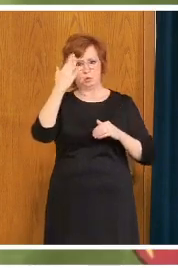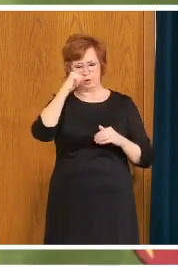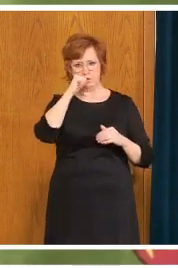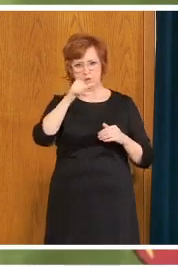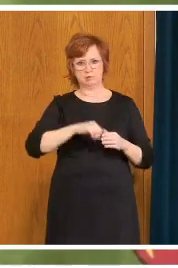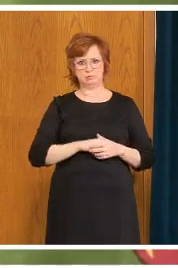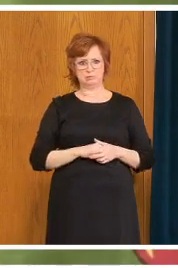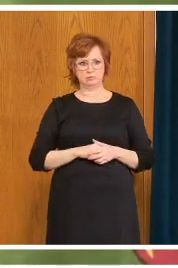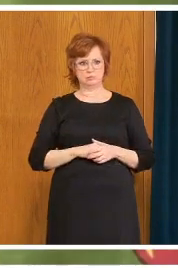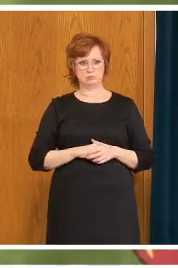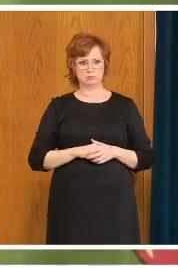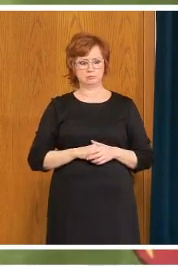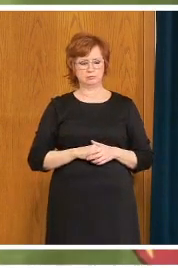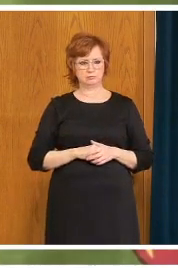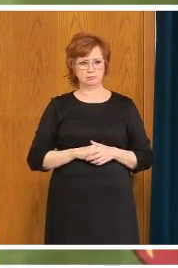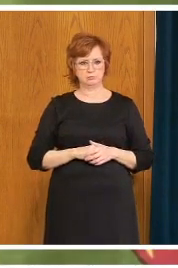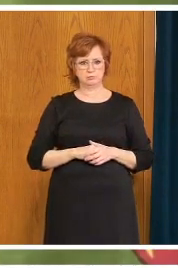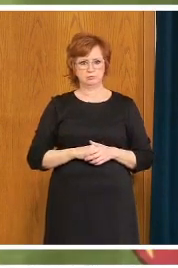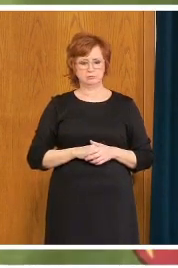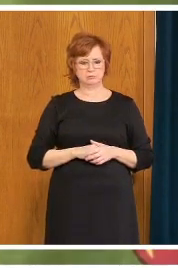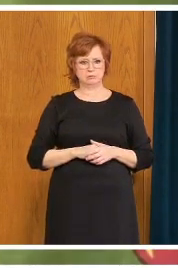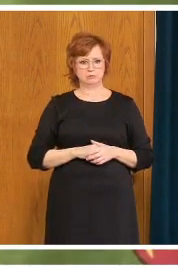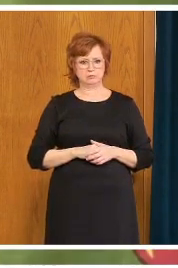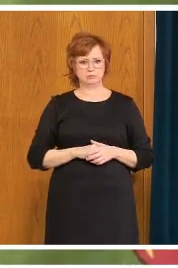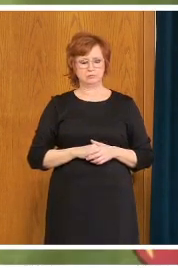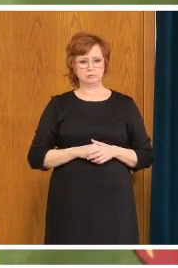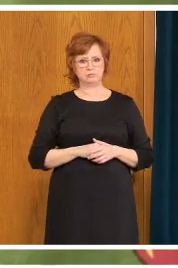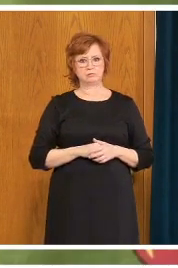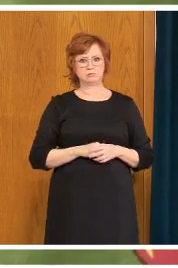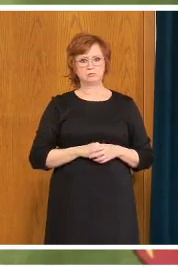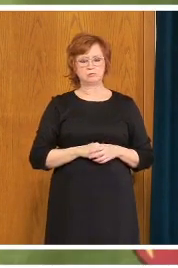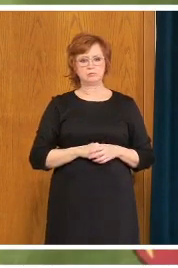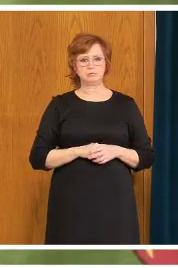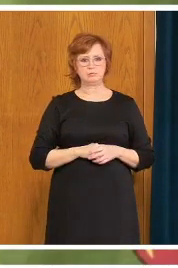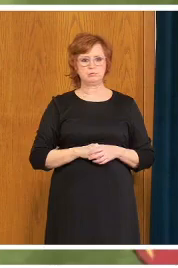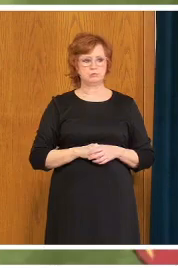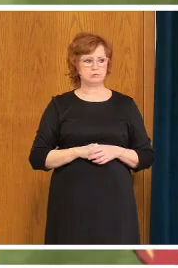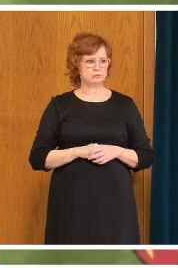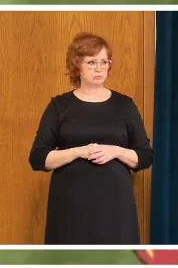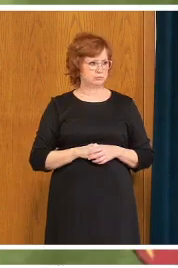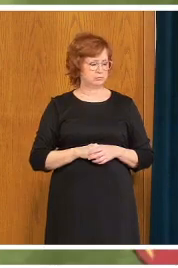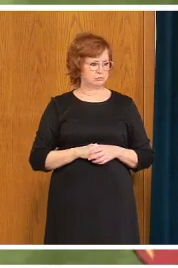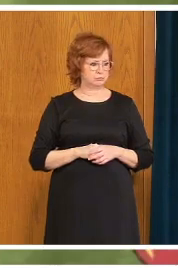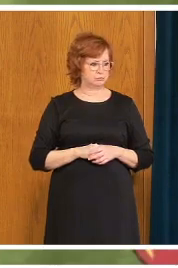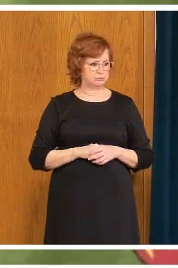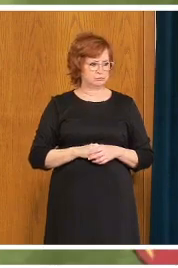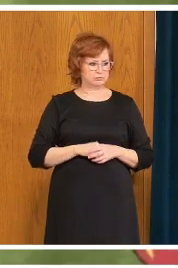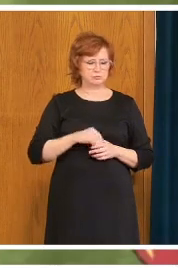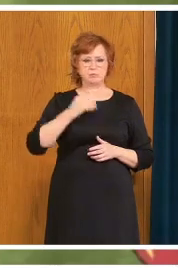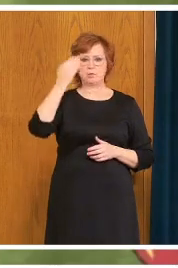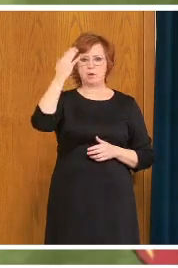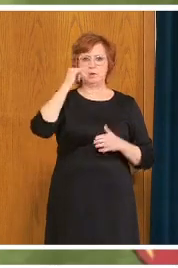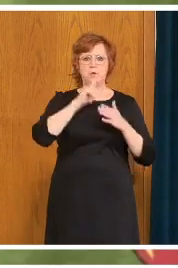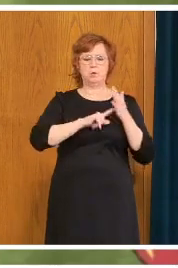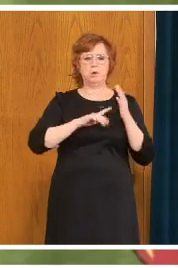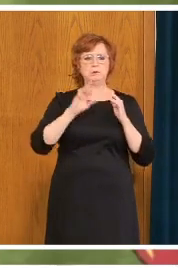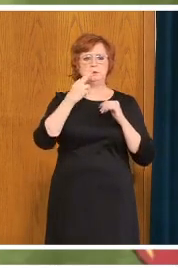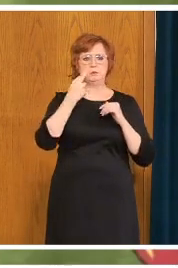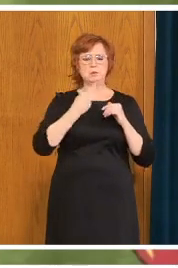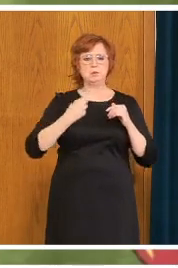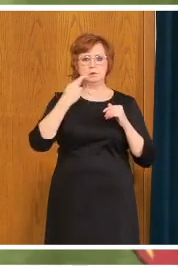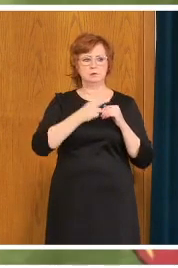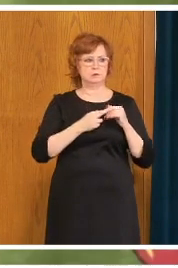in the mind of the government, or is there other reasons why we shouldn't be doing that right now? Well, I think it's a